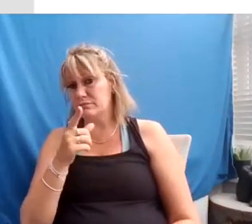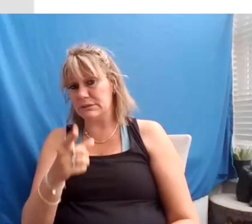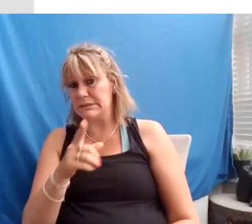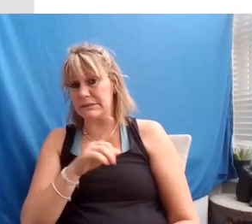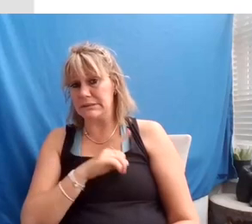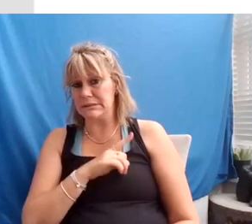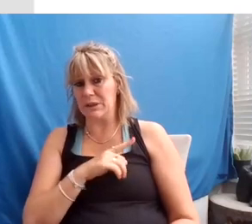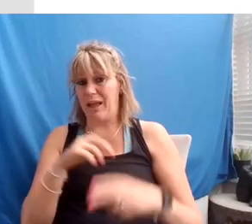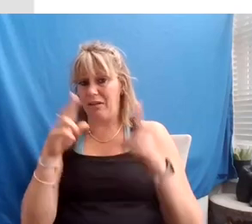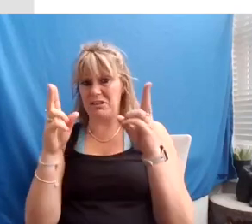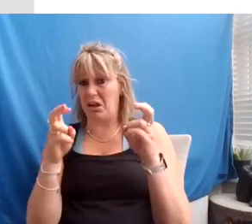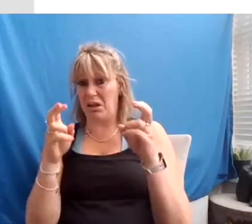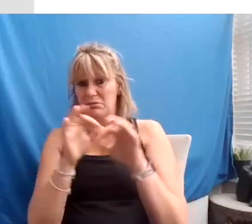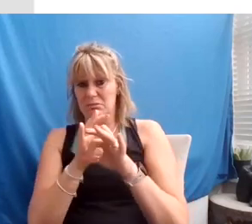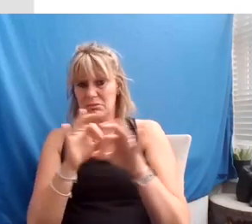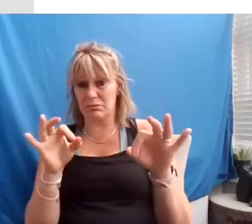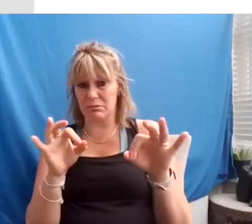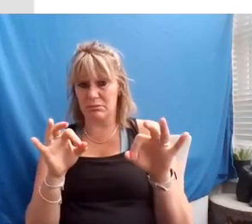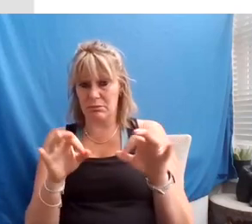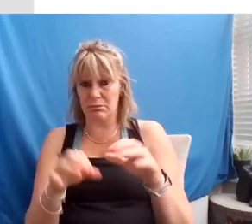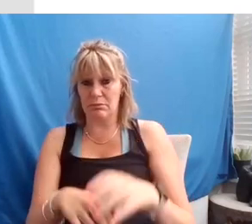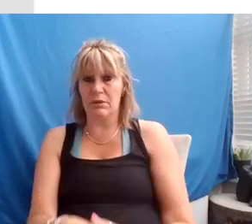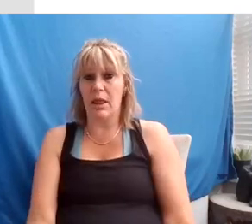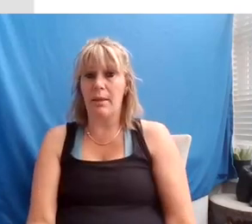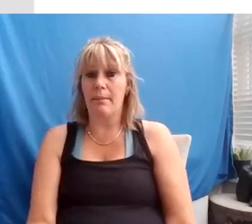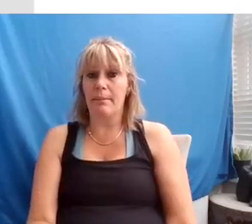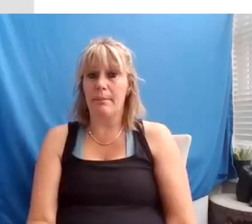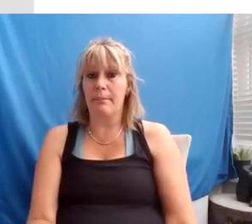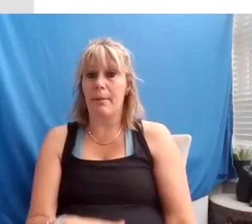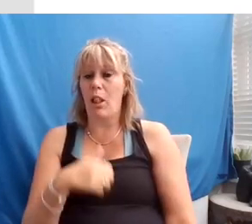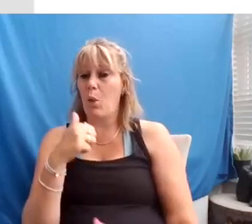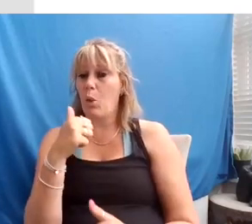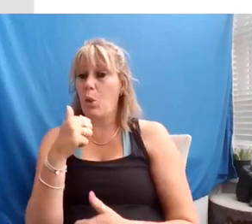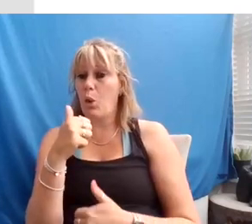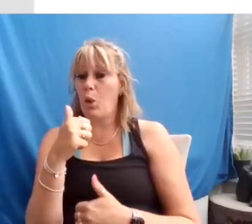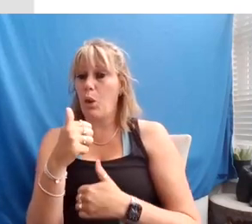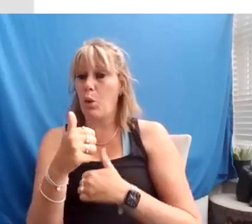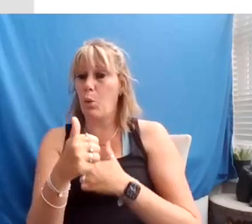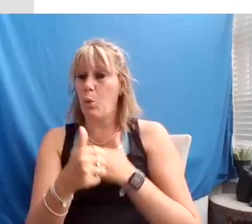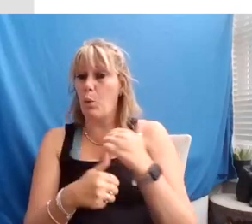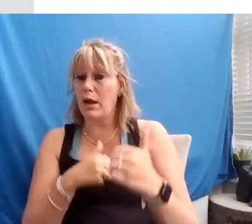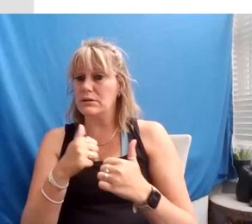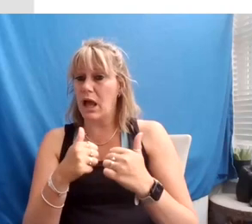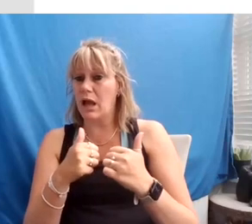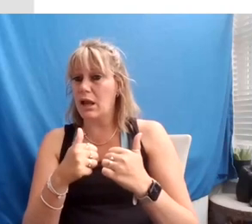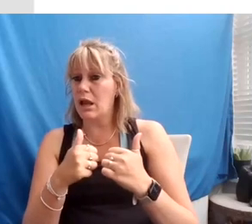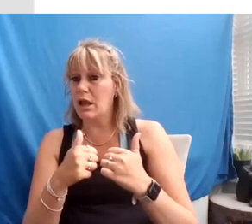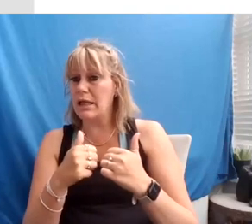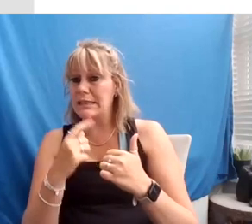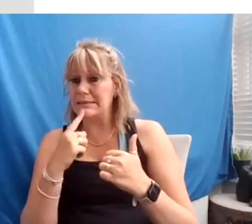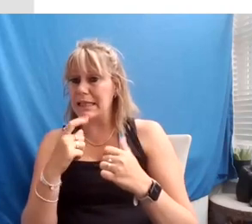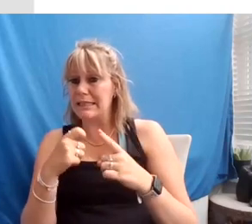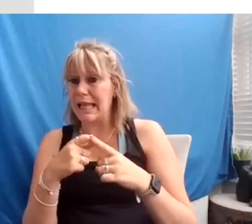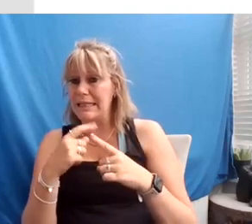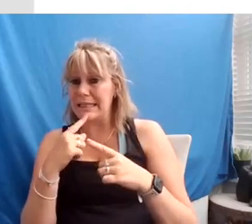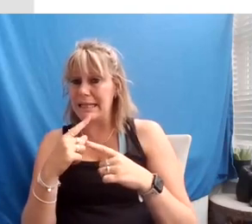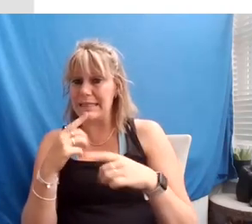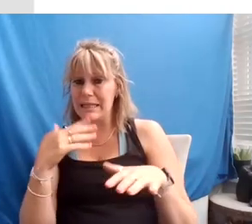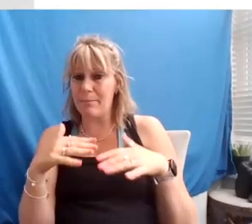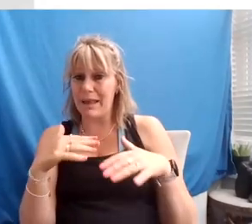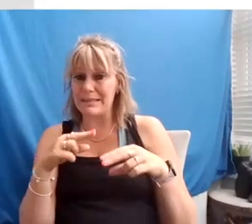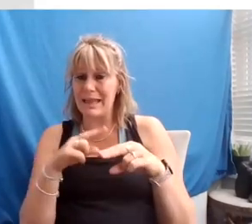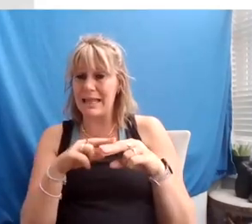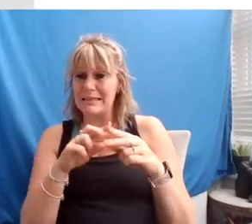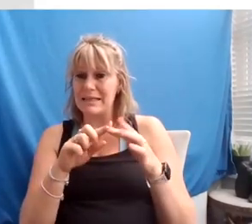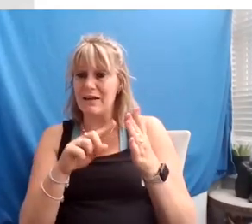have a title, but well done, Sharifa Akhodi. Amazing. Sorry, Gu. I was going to say, it's amazing that it's in felt pen,